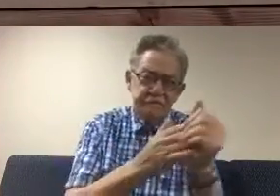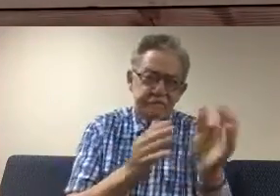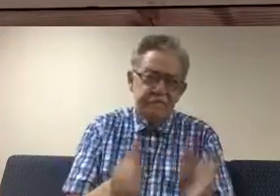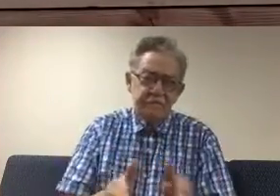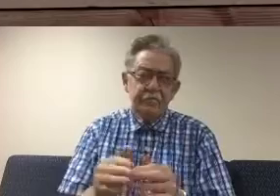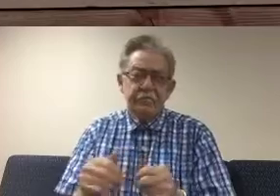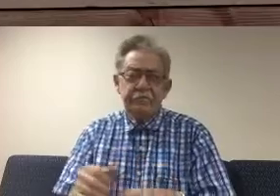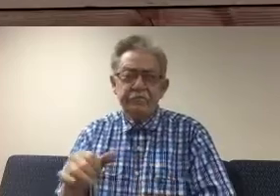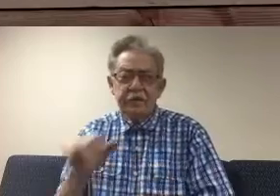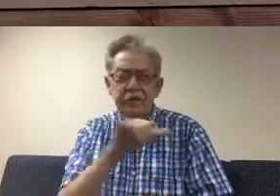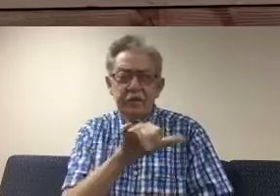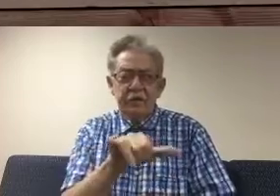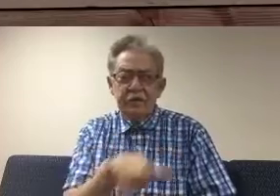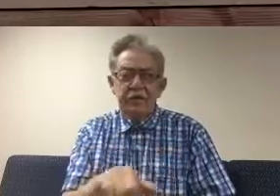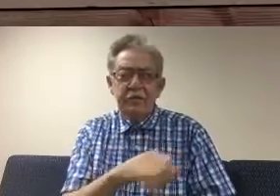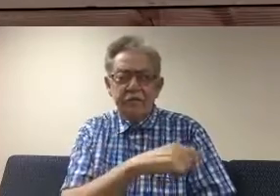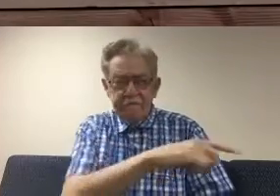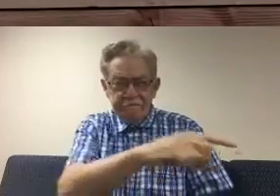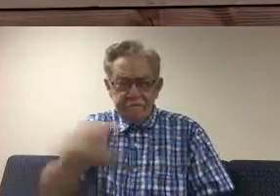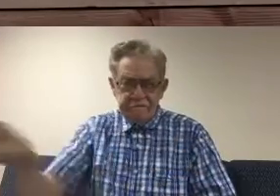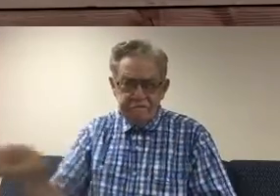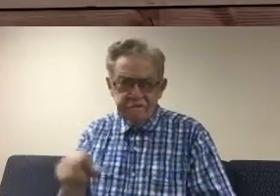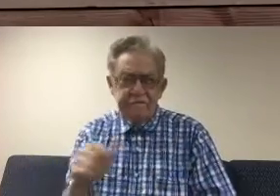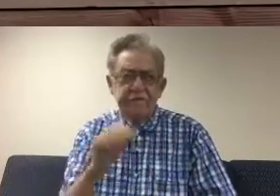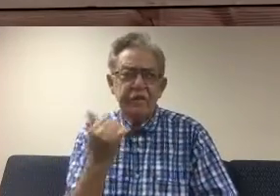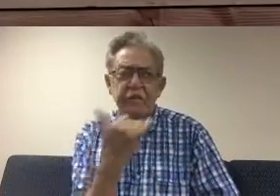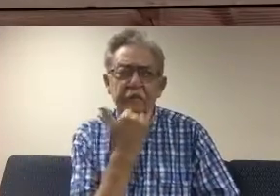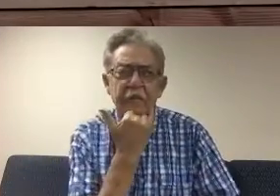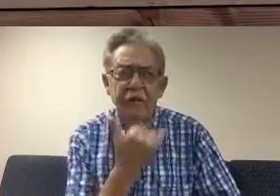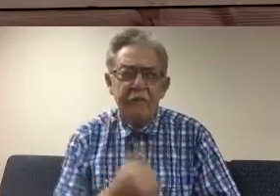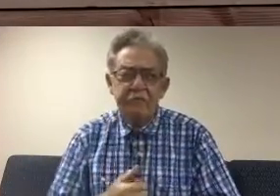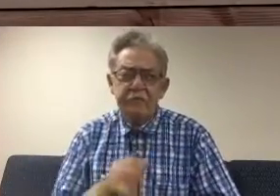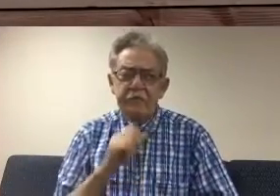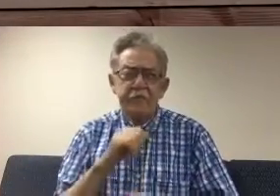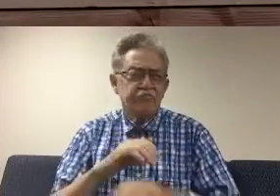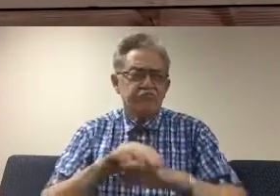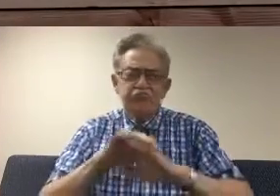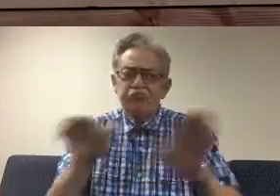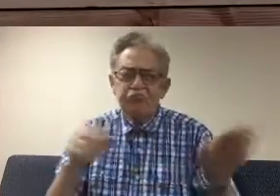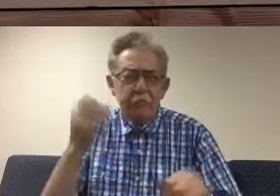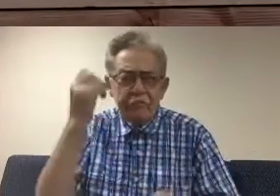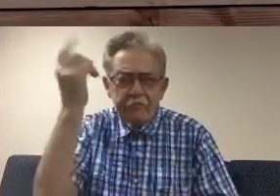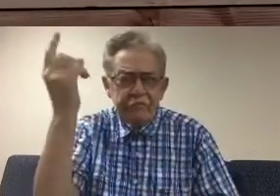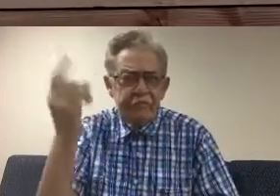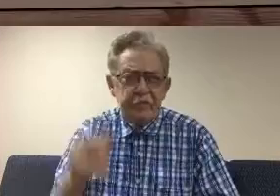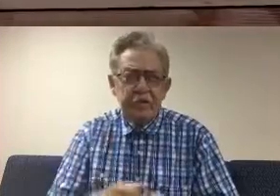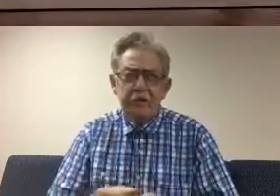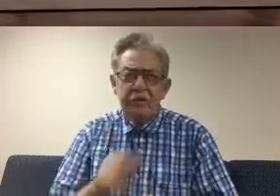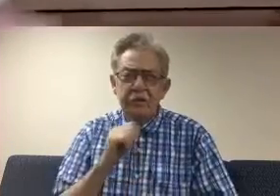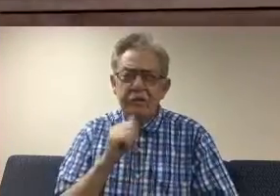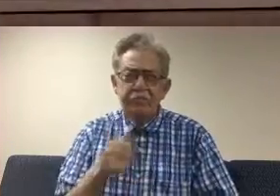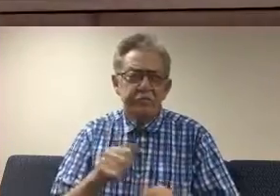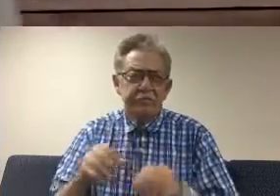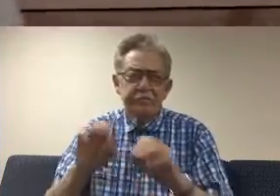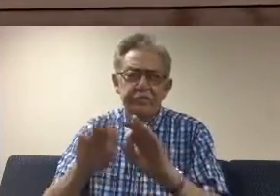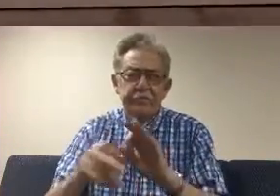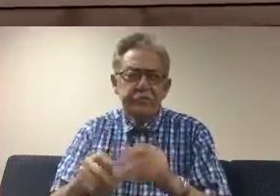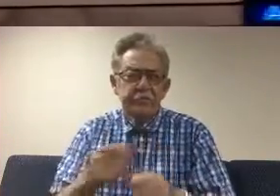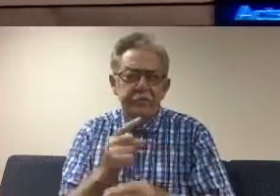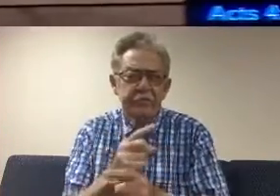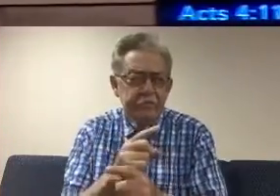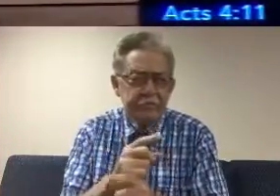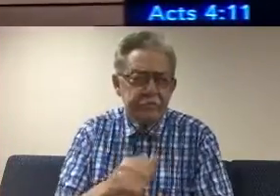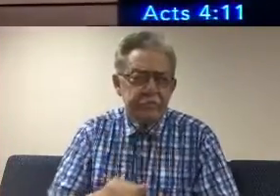they are wrong and they don't even understand their own scripture. They don't even interpret it correctly. That